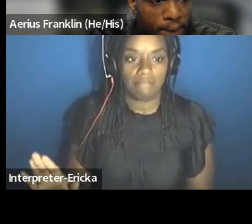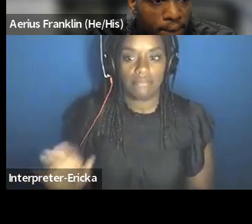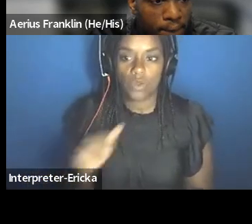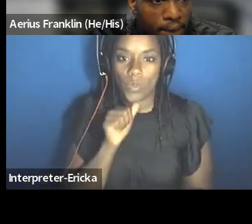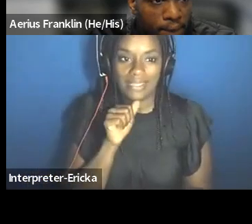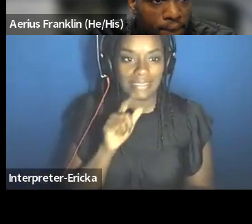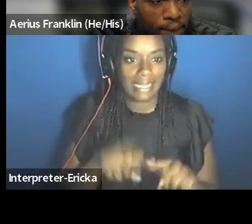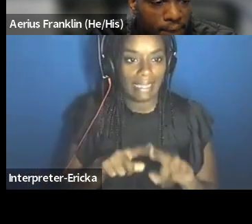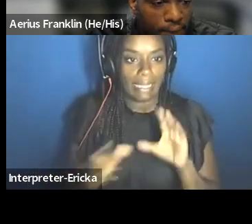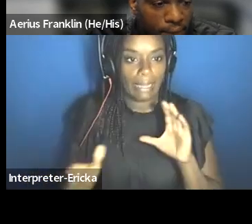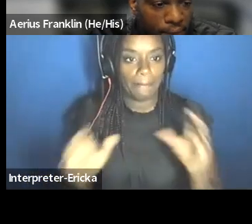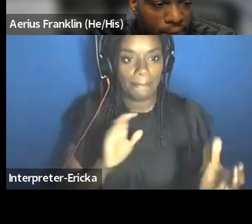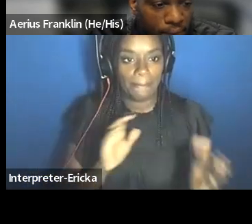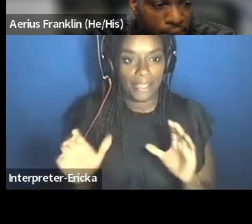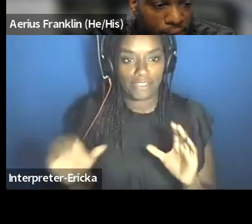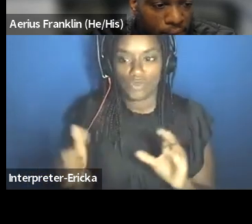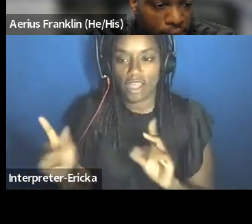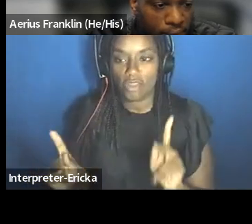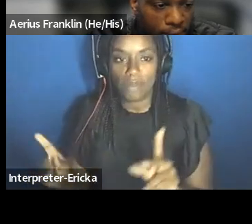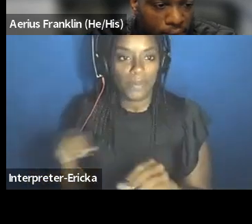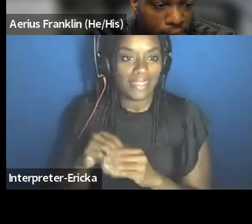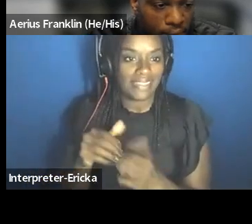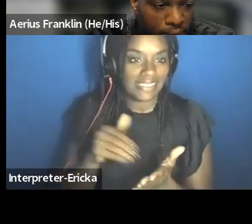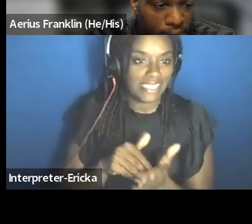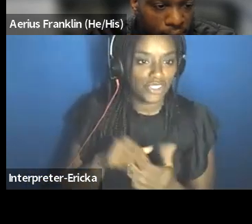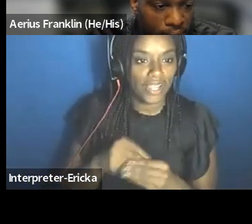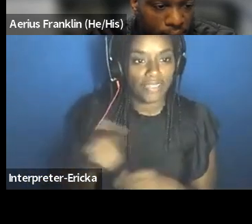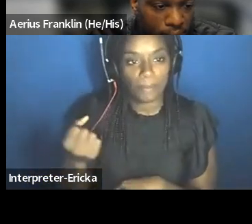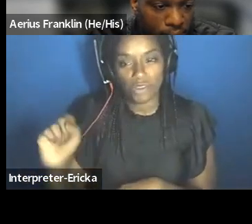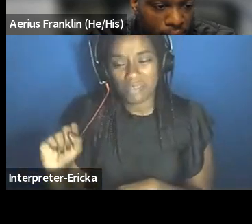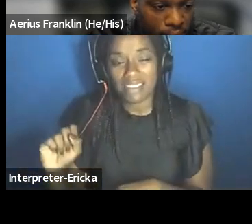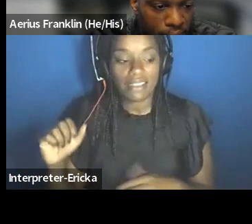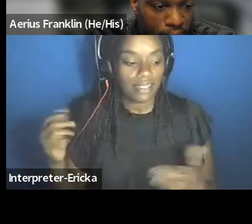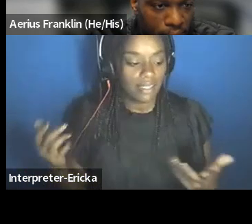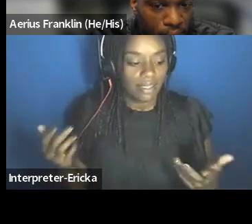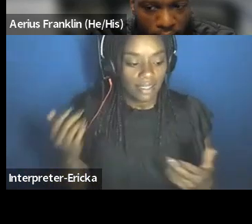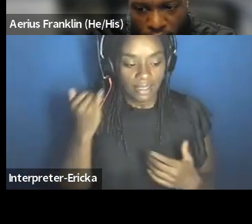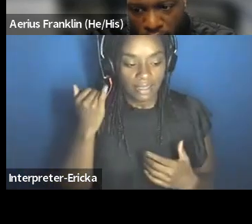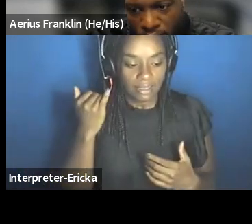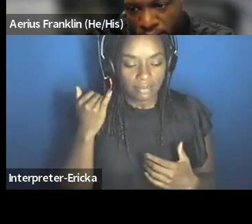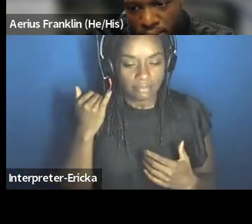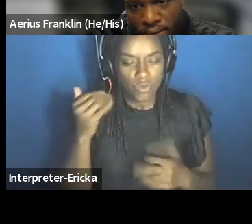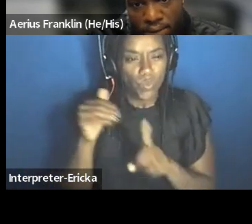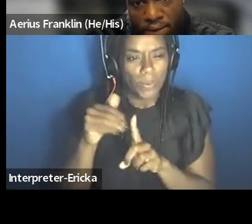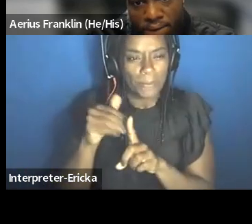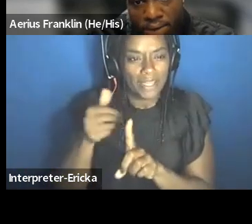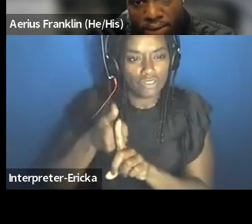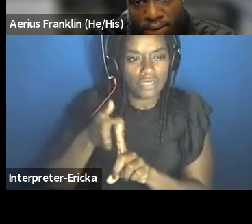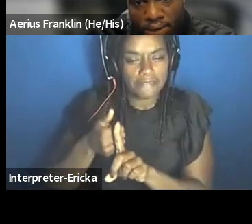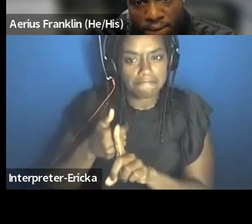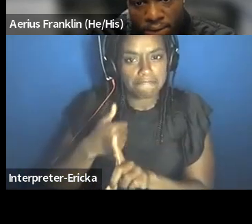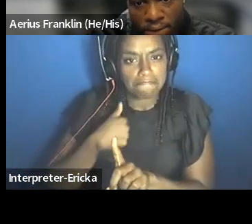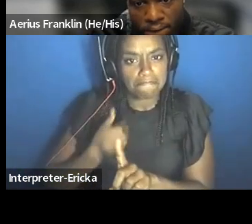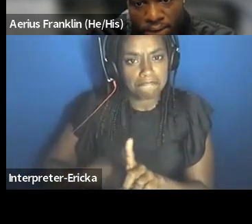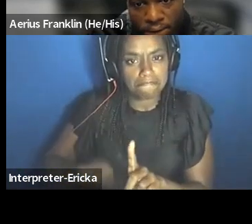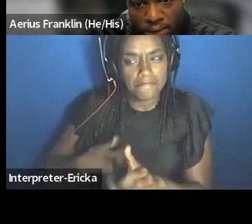the other people in the movement, in the center. If you're going to do anything within this, just remind yourself that, like, what do I have to add to